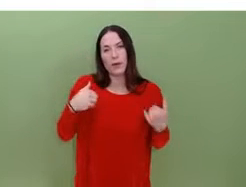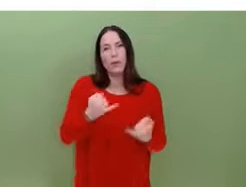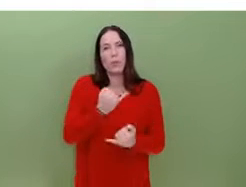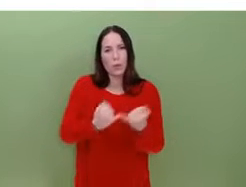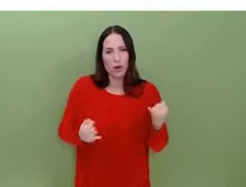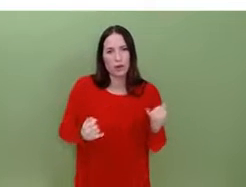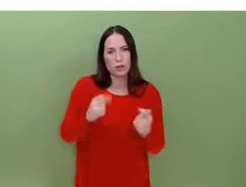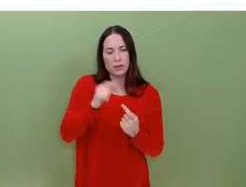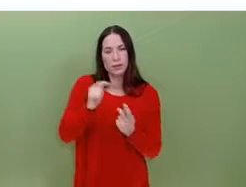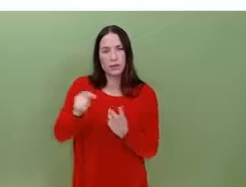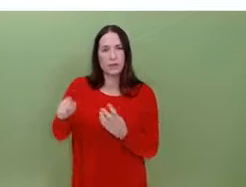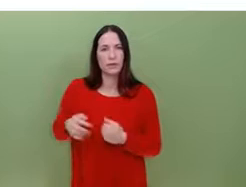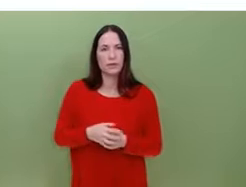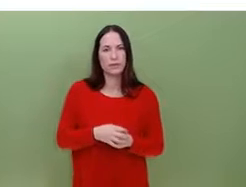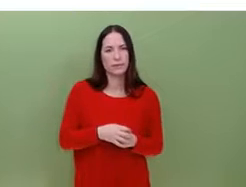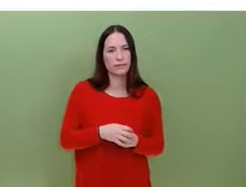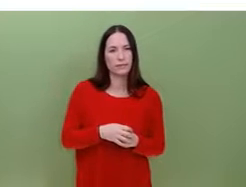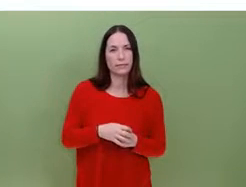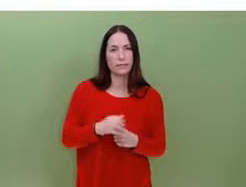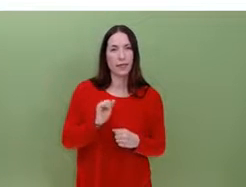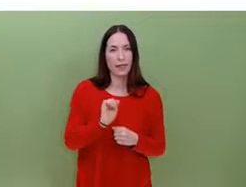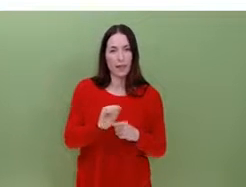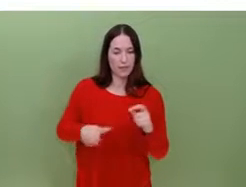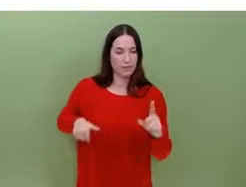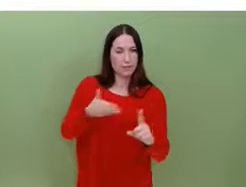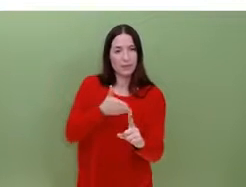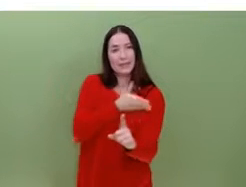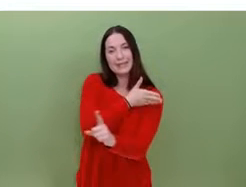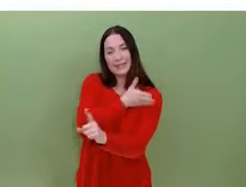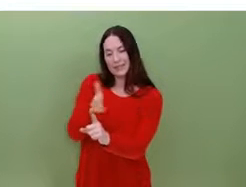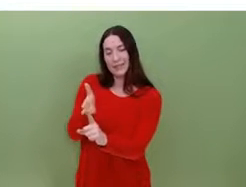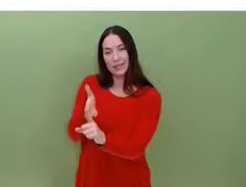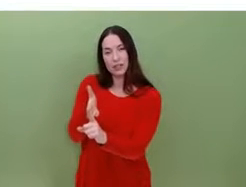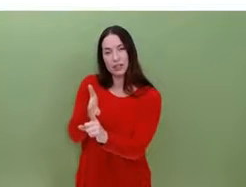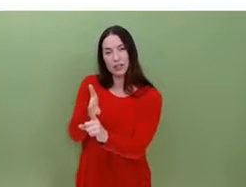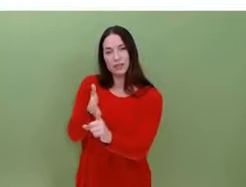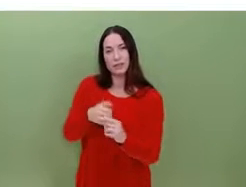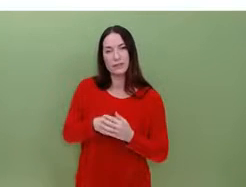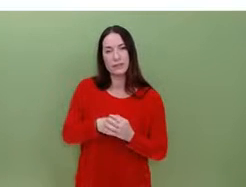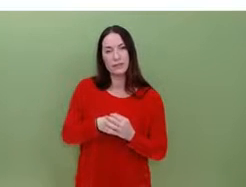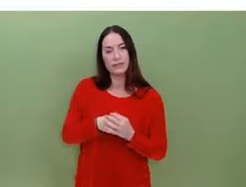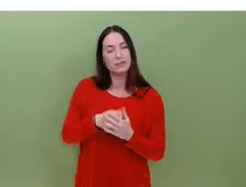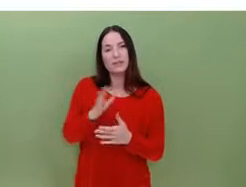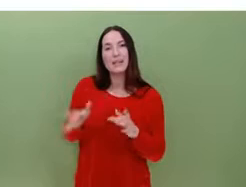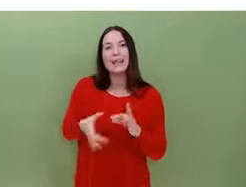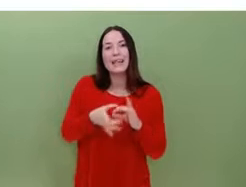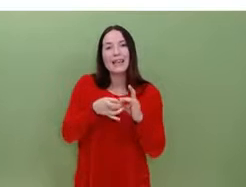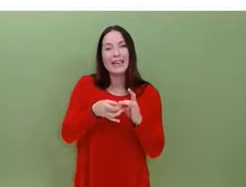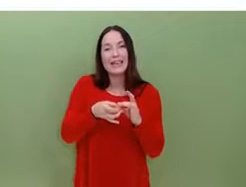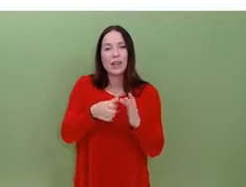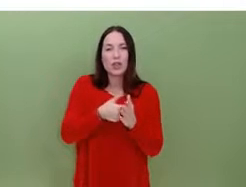these deviations that are not necessarily related to the conventional risk